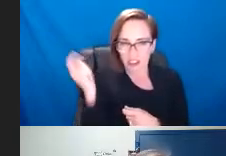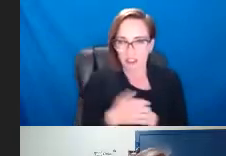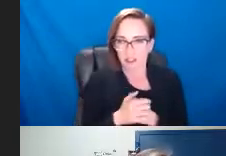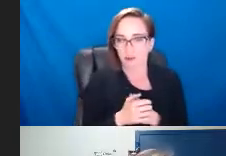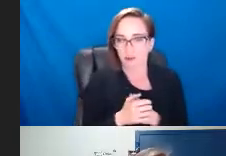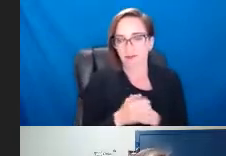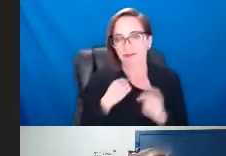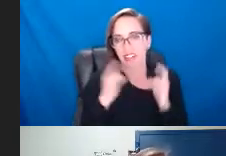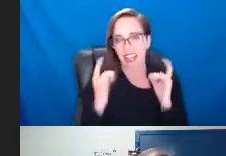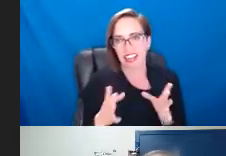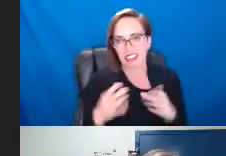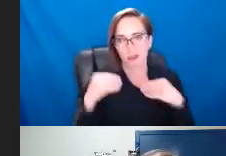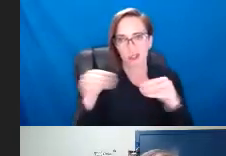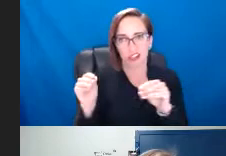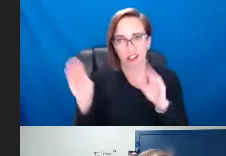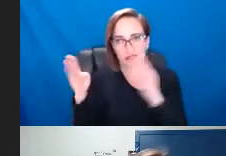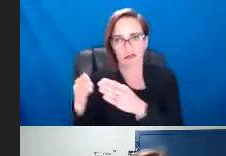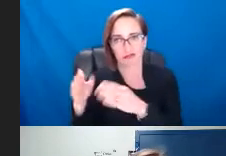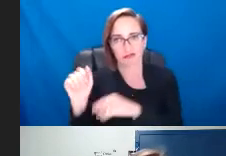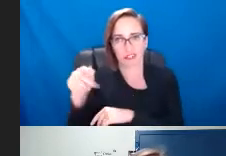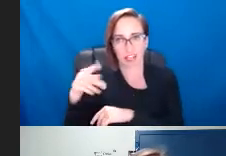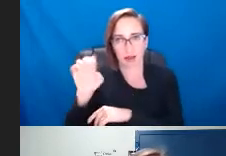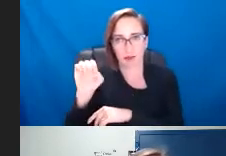but iPhones really have